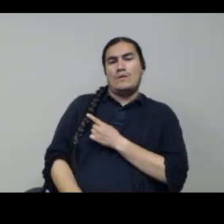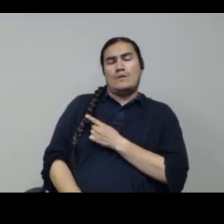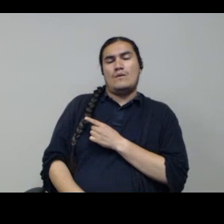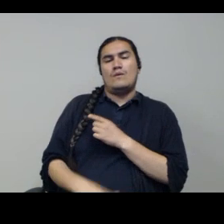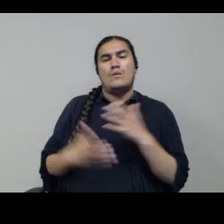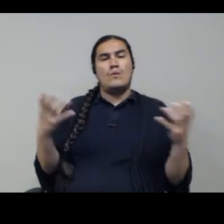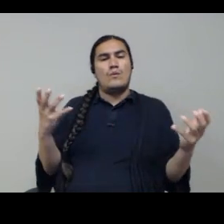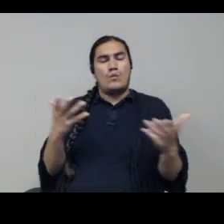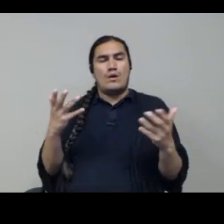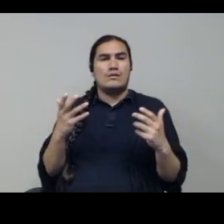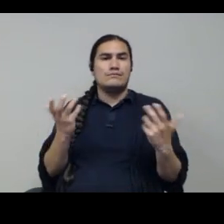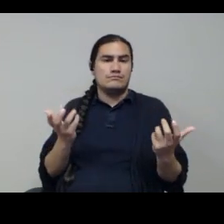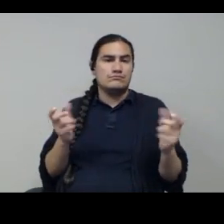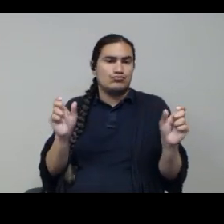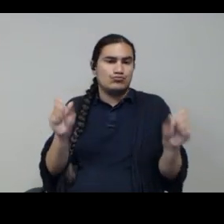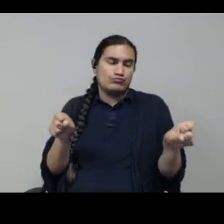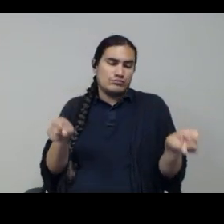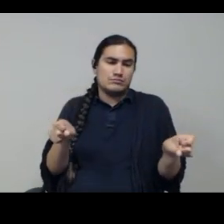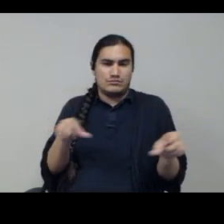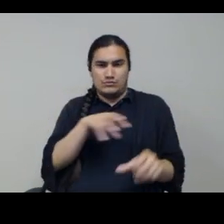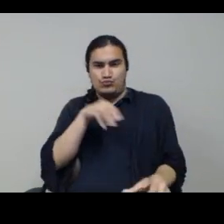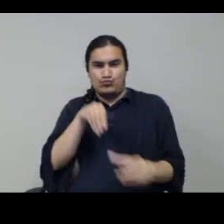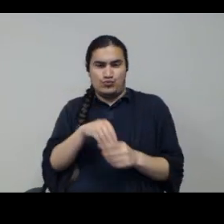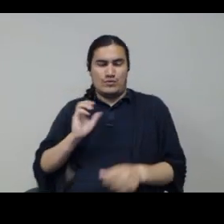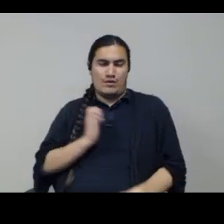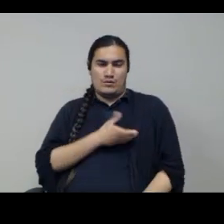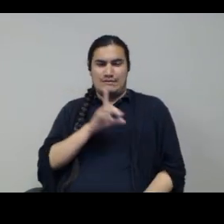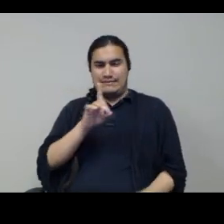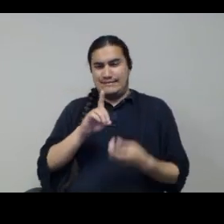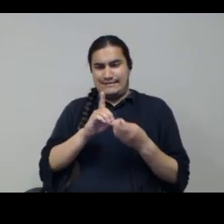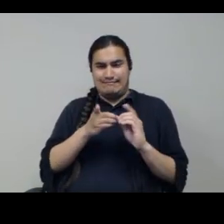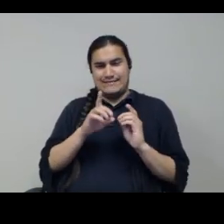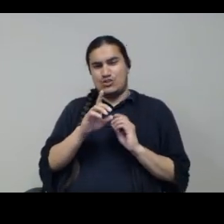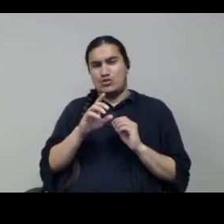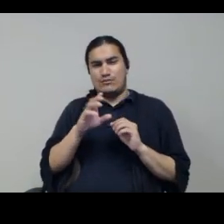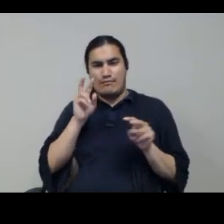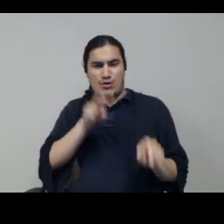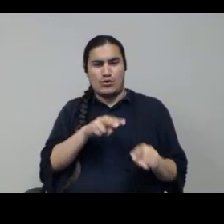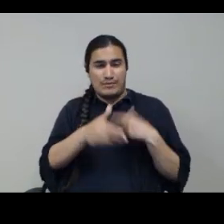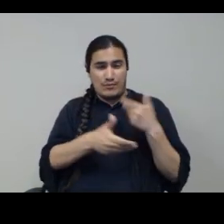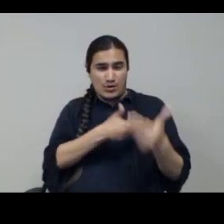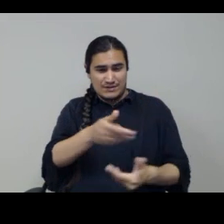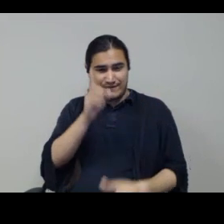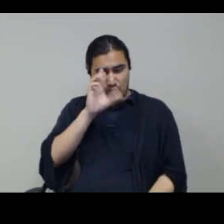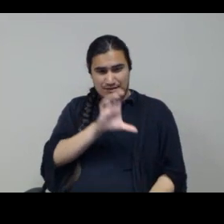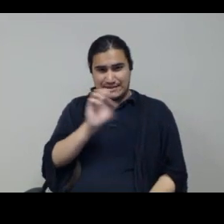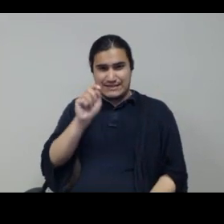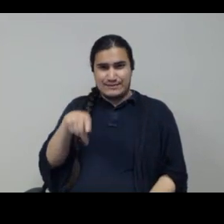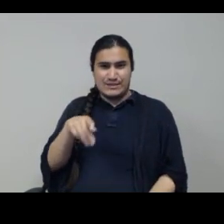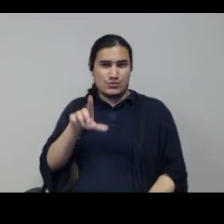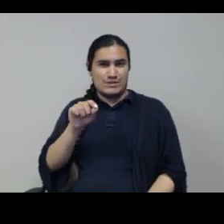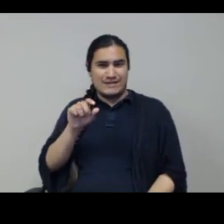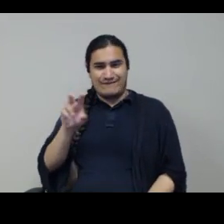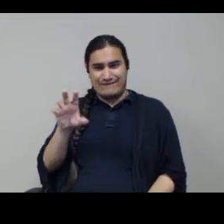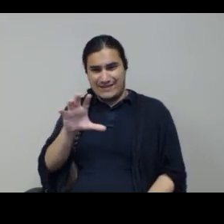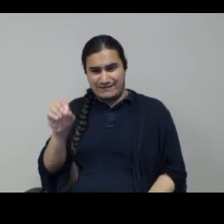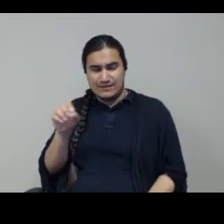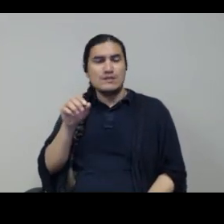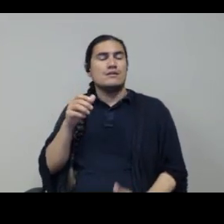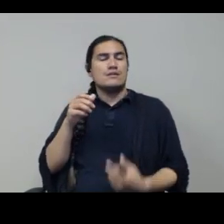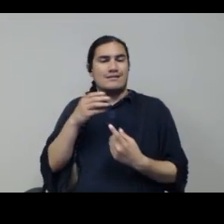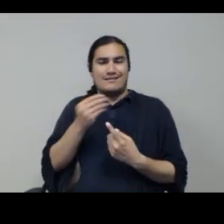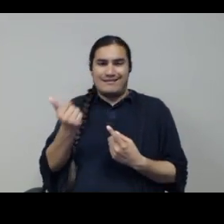what could potentially be included in our digital monitoring process for CTP 2050, and by no means this